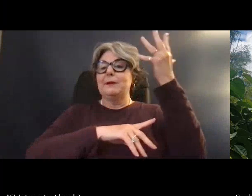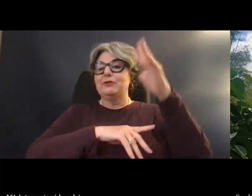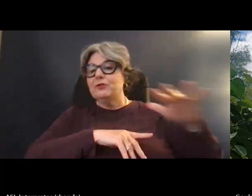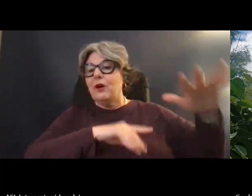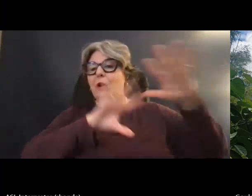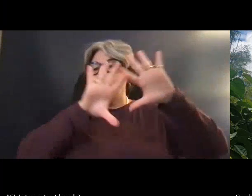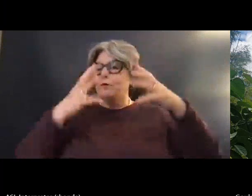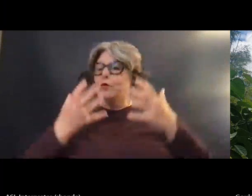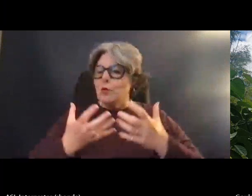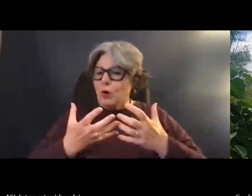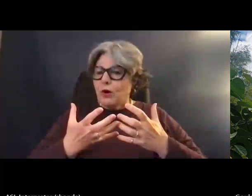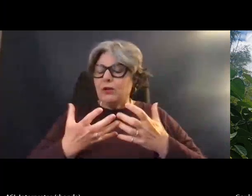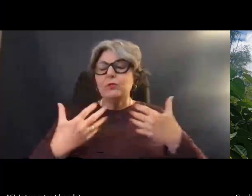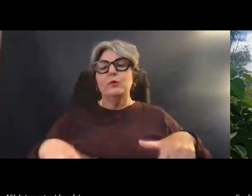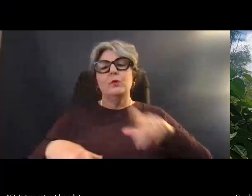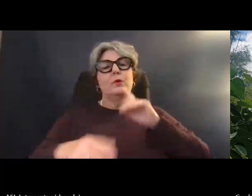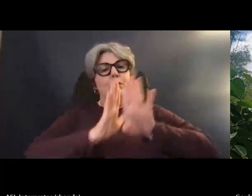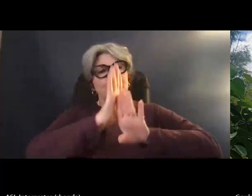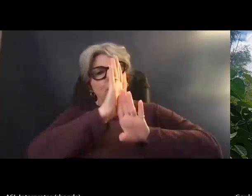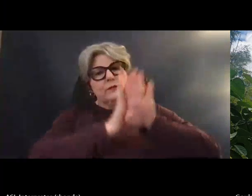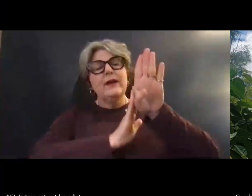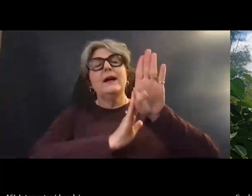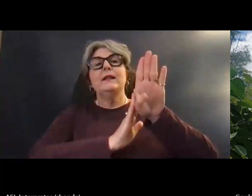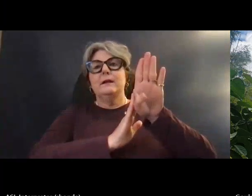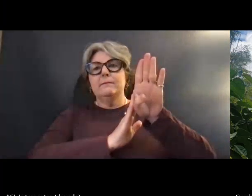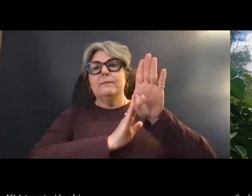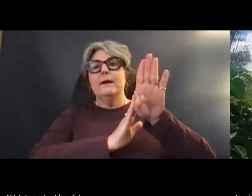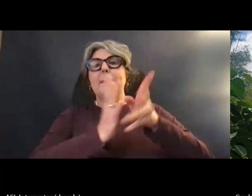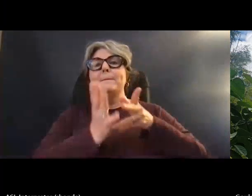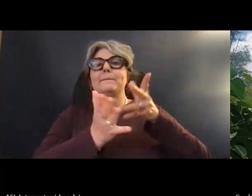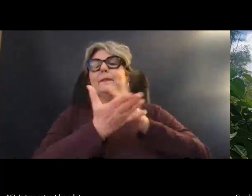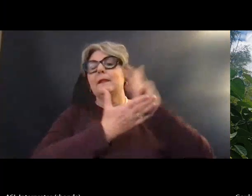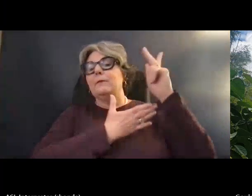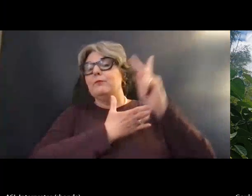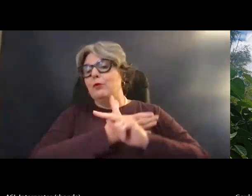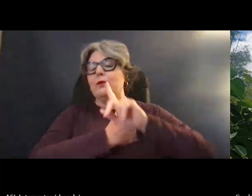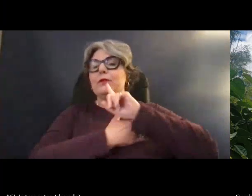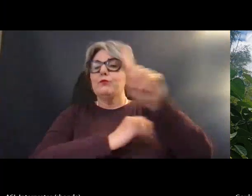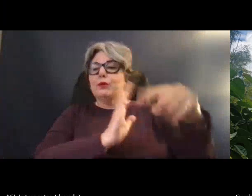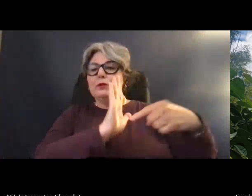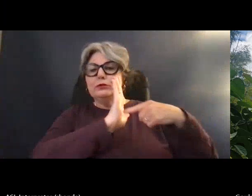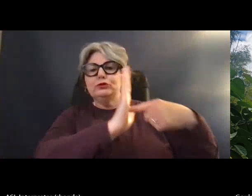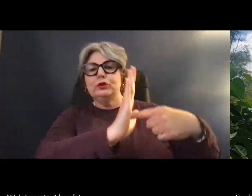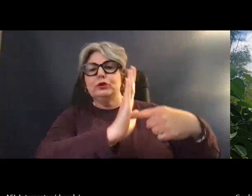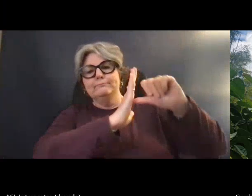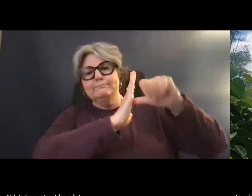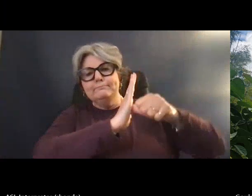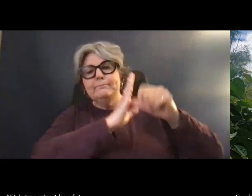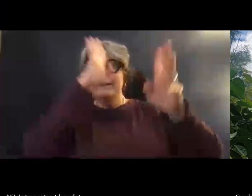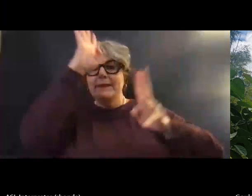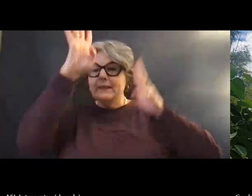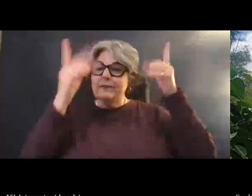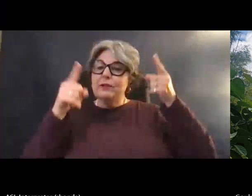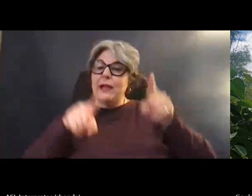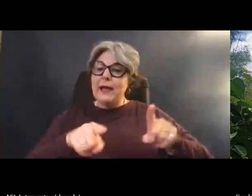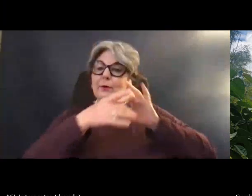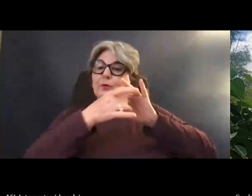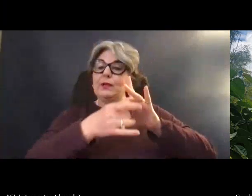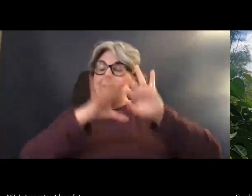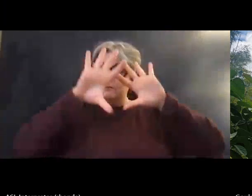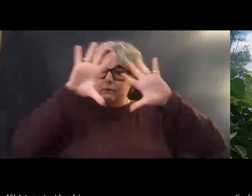So we really wanted to create a initiative that really highlighted the innovation that was happening around the